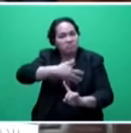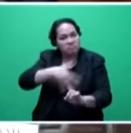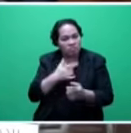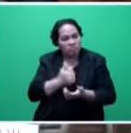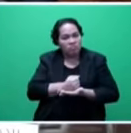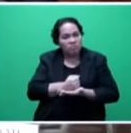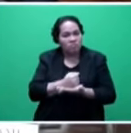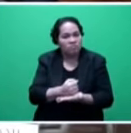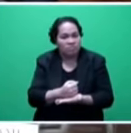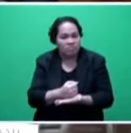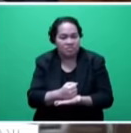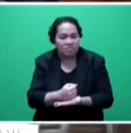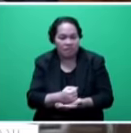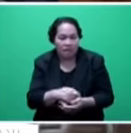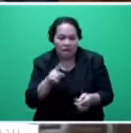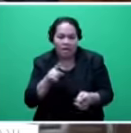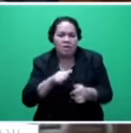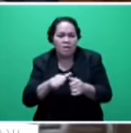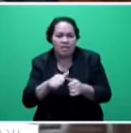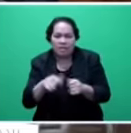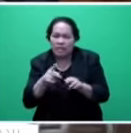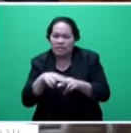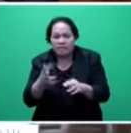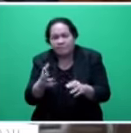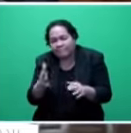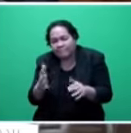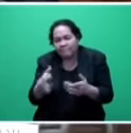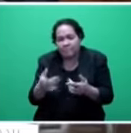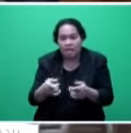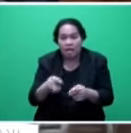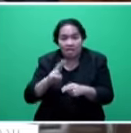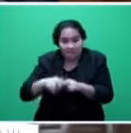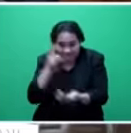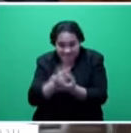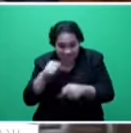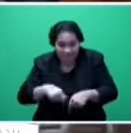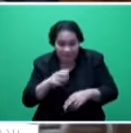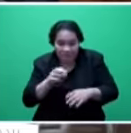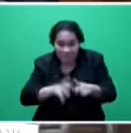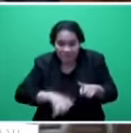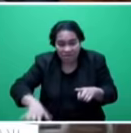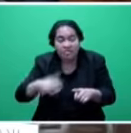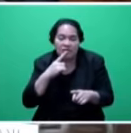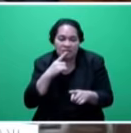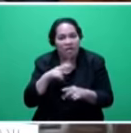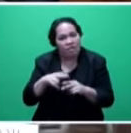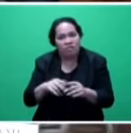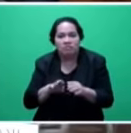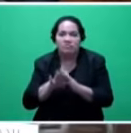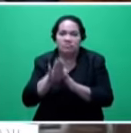Fiji, which is considered a much more vibrant nation in the Pacific. Based on that,